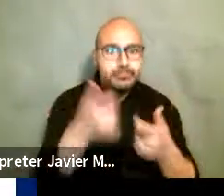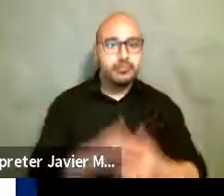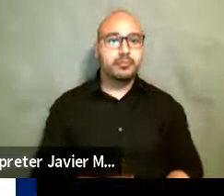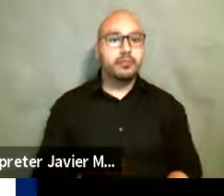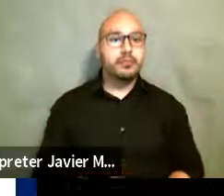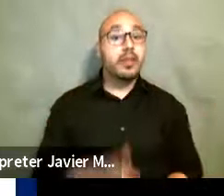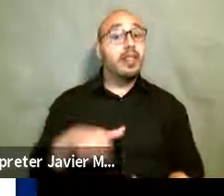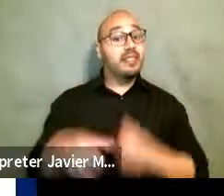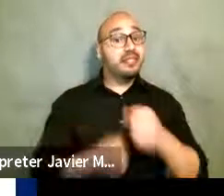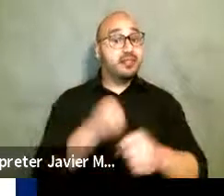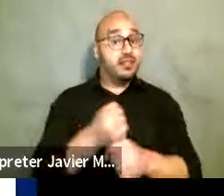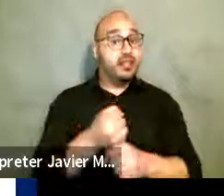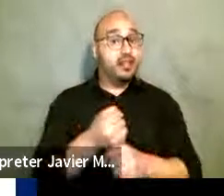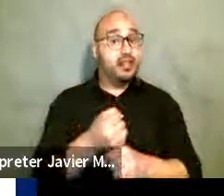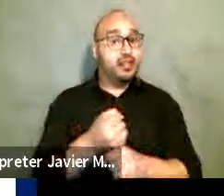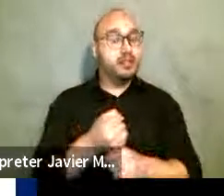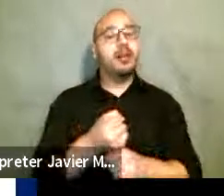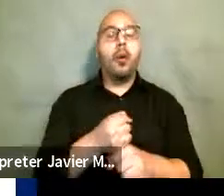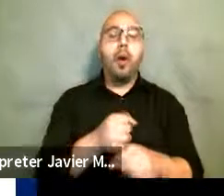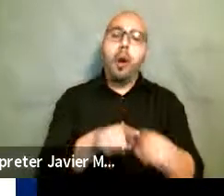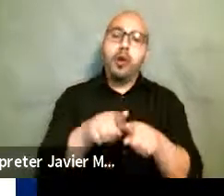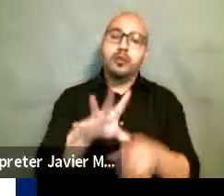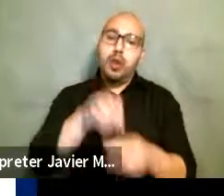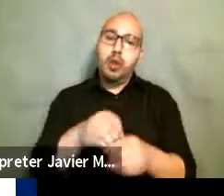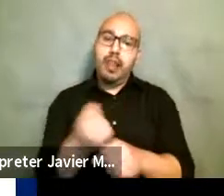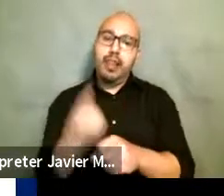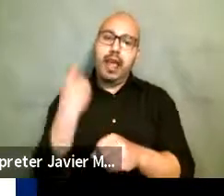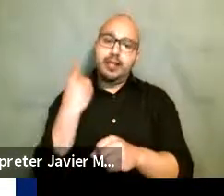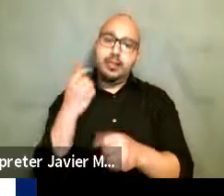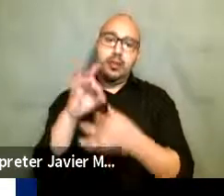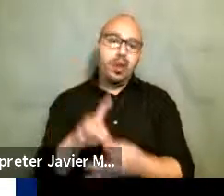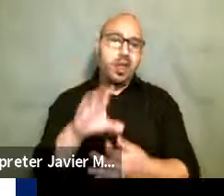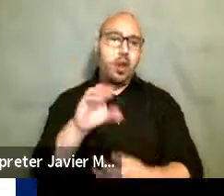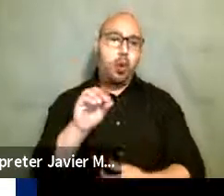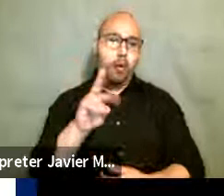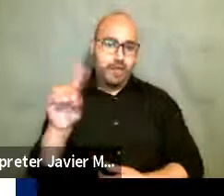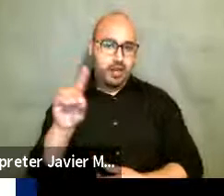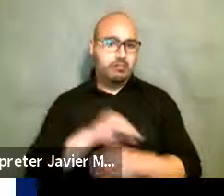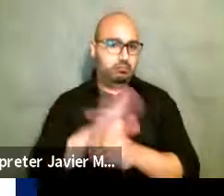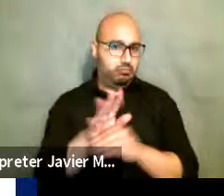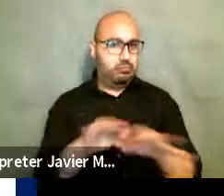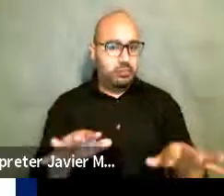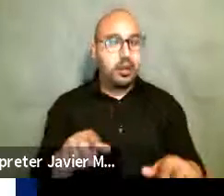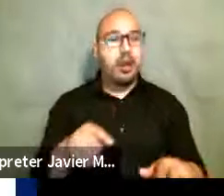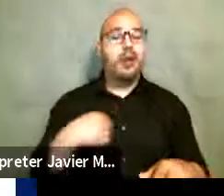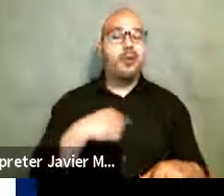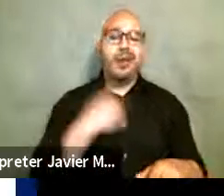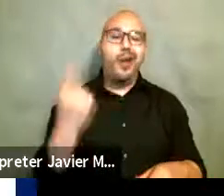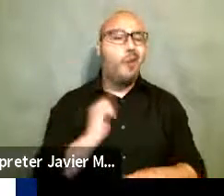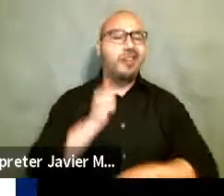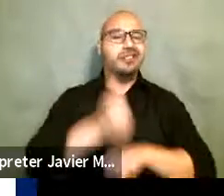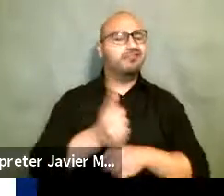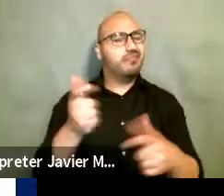This year, or even last year with the COVID, we always have a big anniversary.